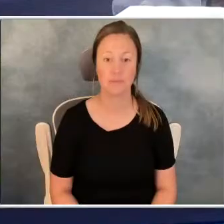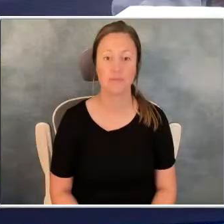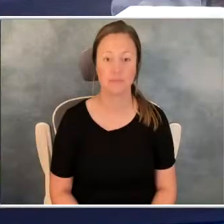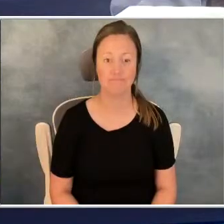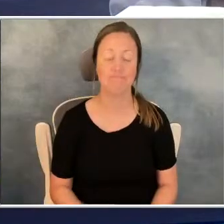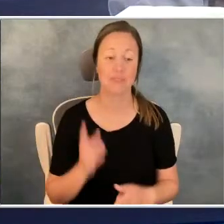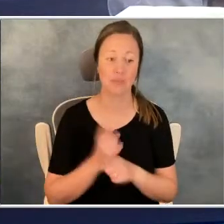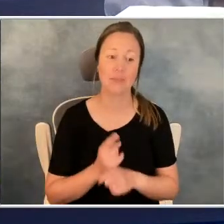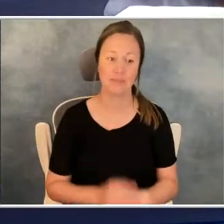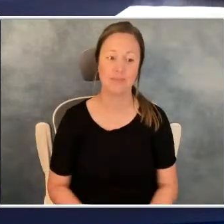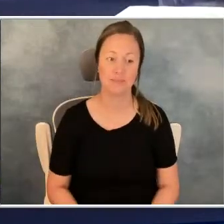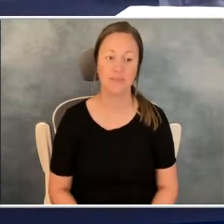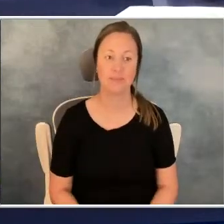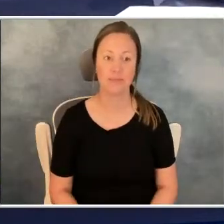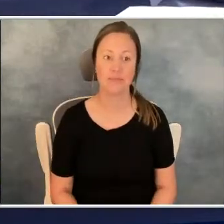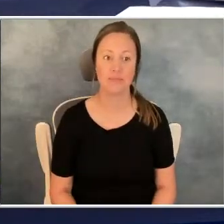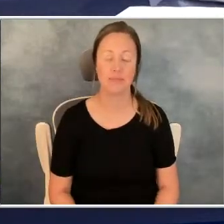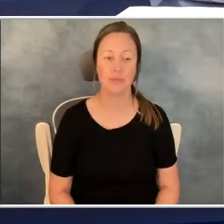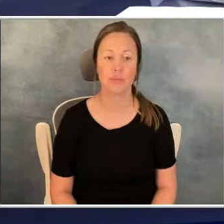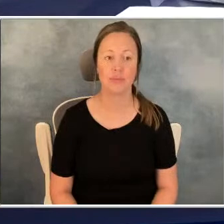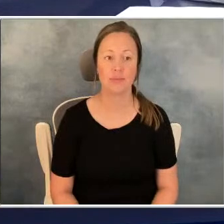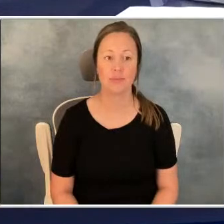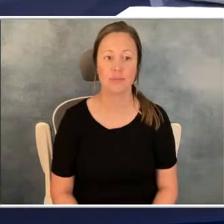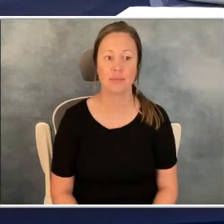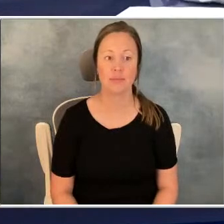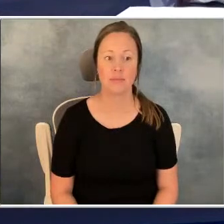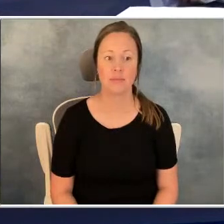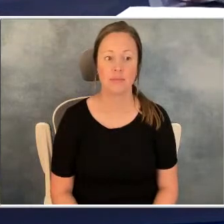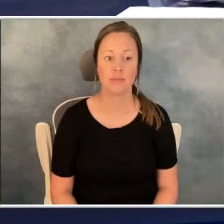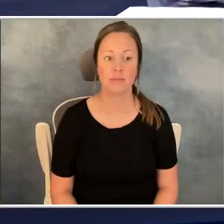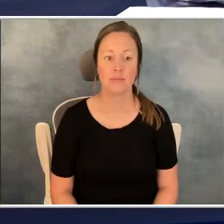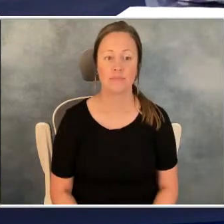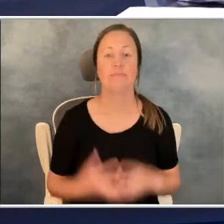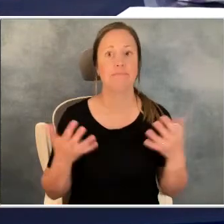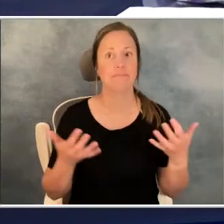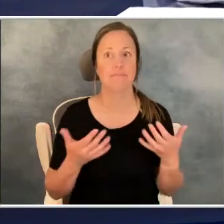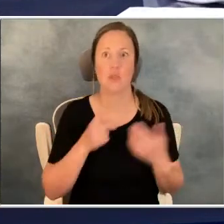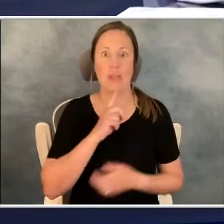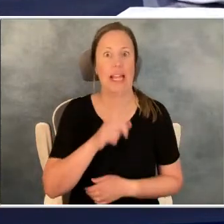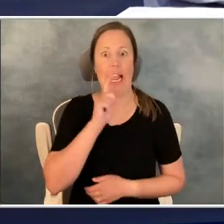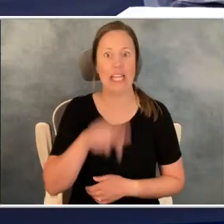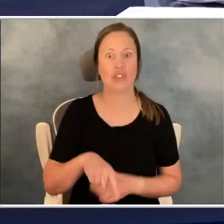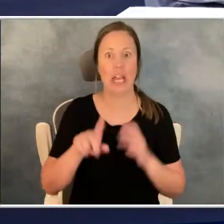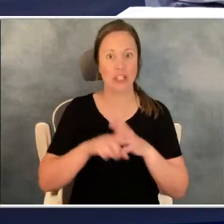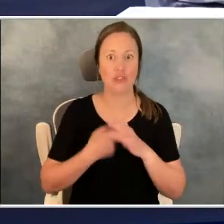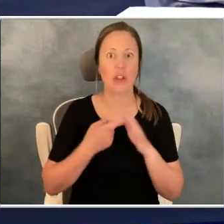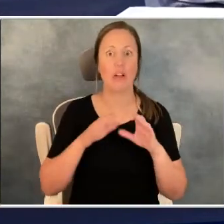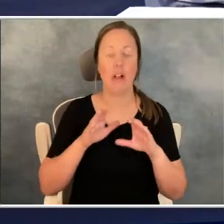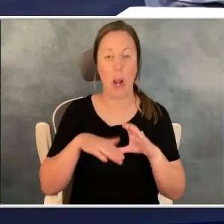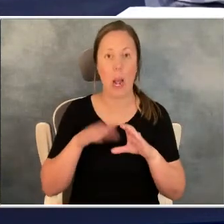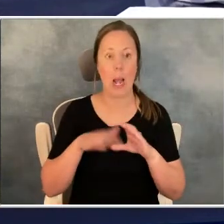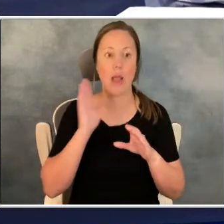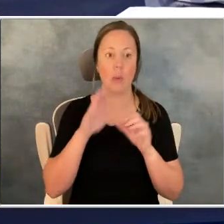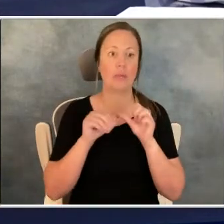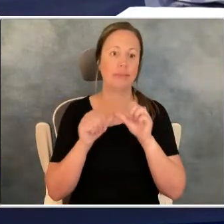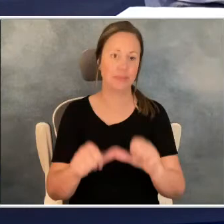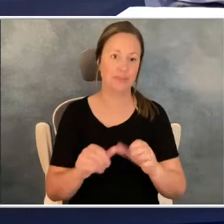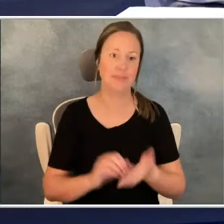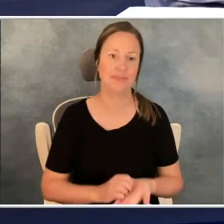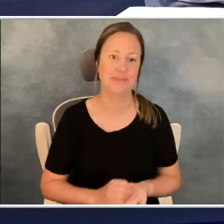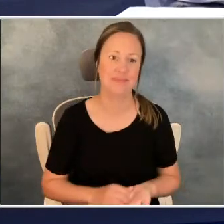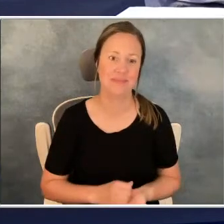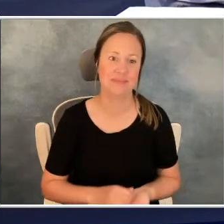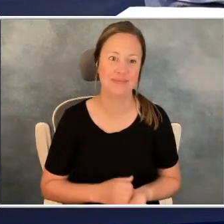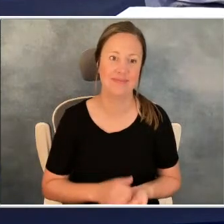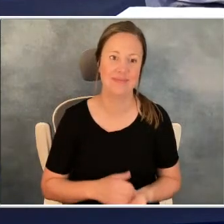it's I don't know. Don't get me started on this, because otherwise I'll have to go take a vacation for